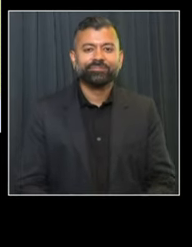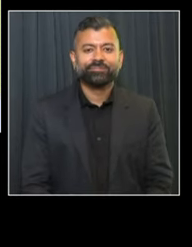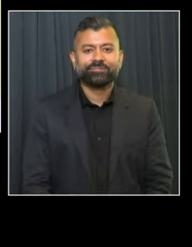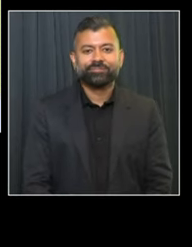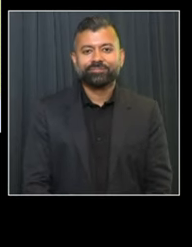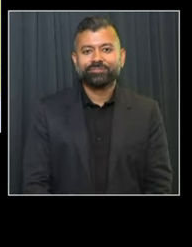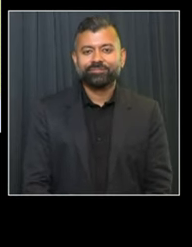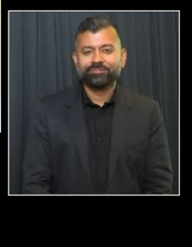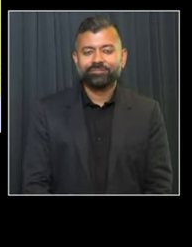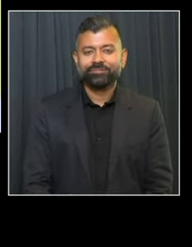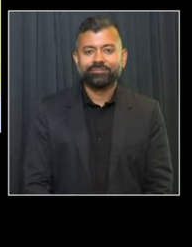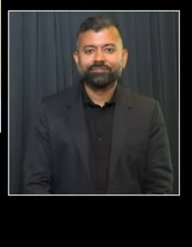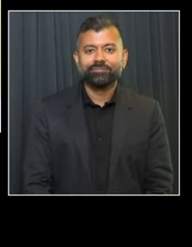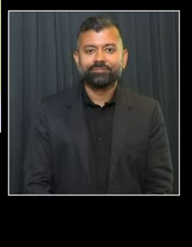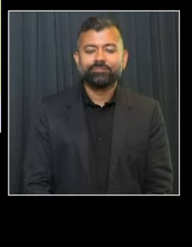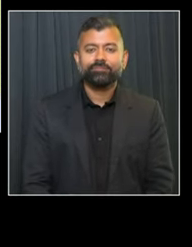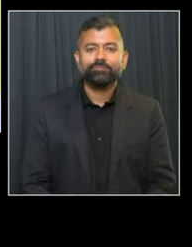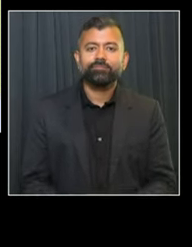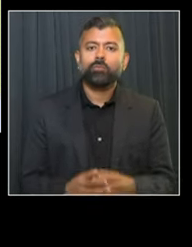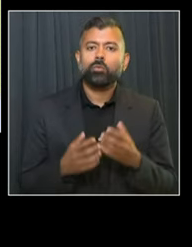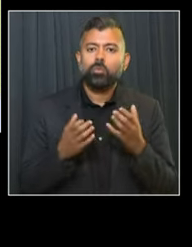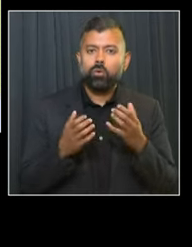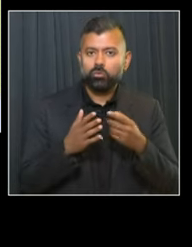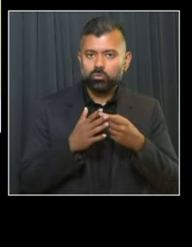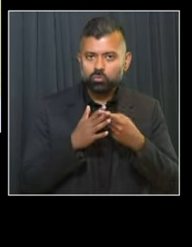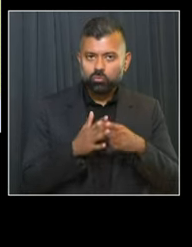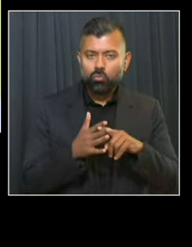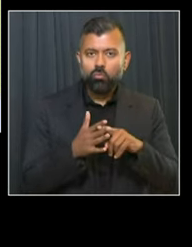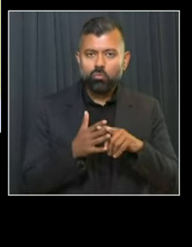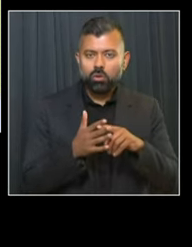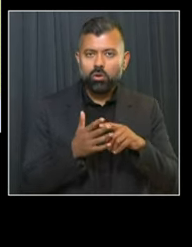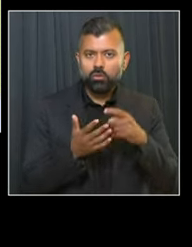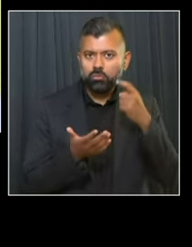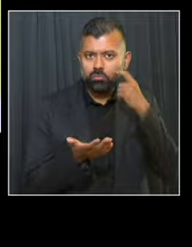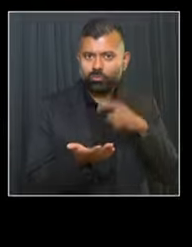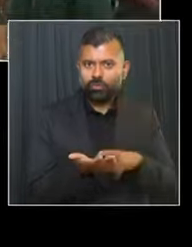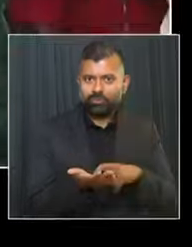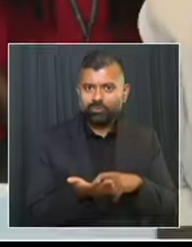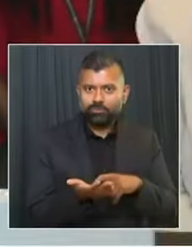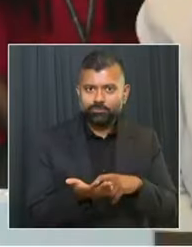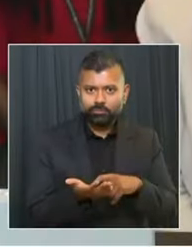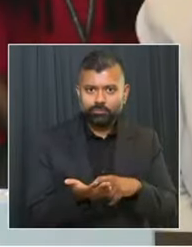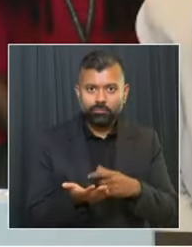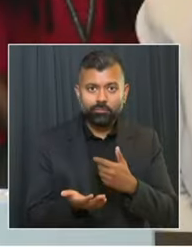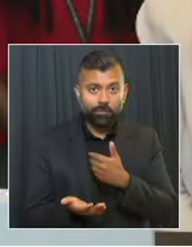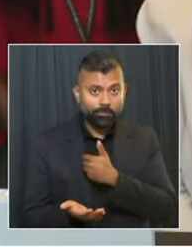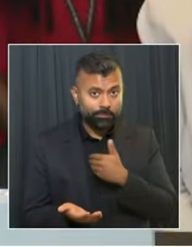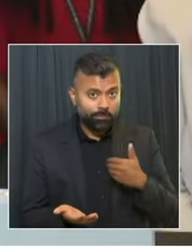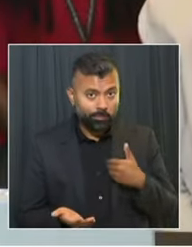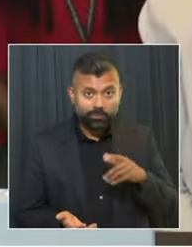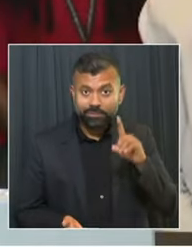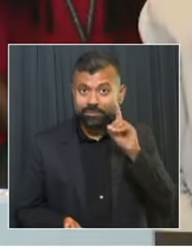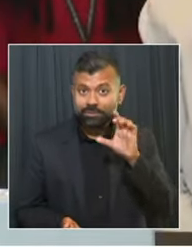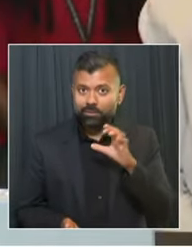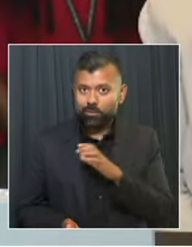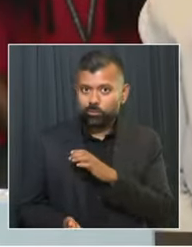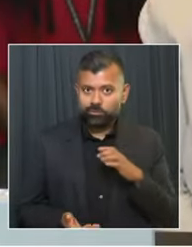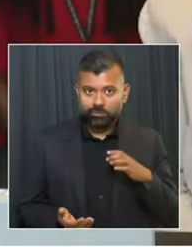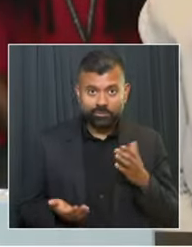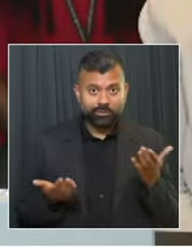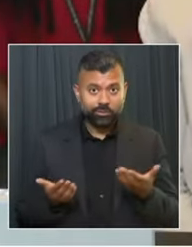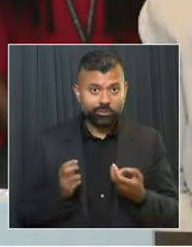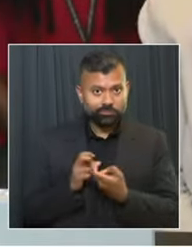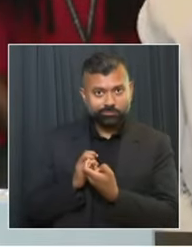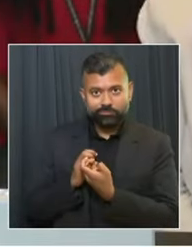Let me start by recognizing the members of the Council of the District of Columbia who have joined